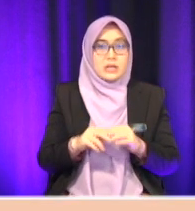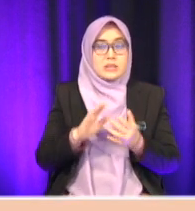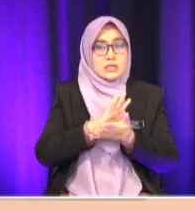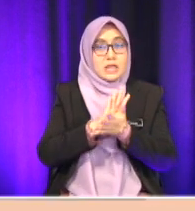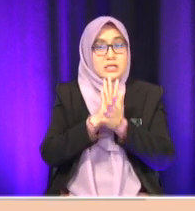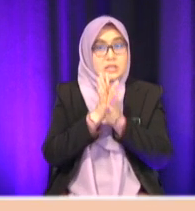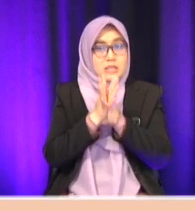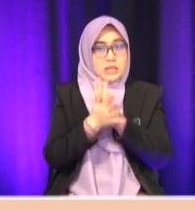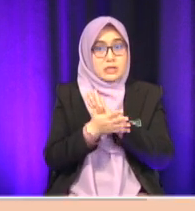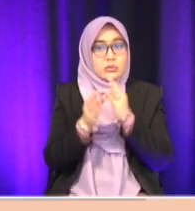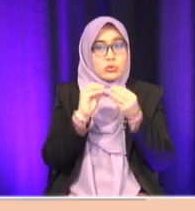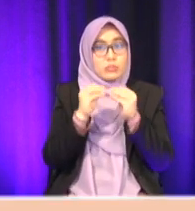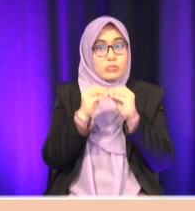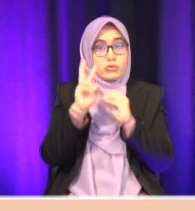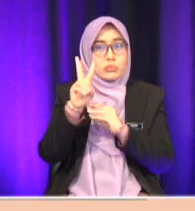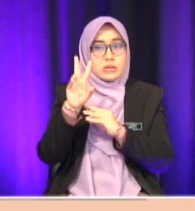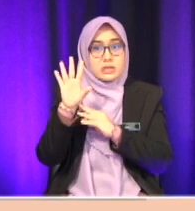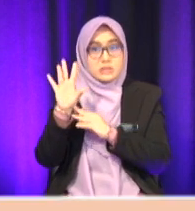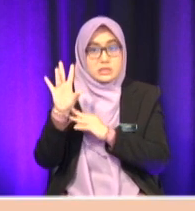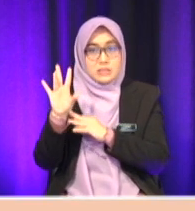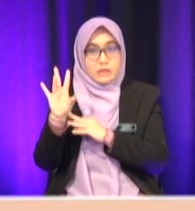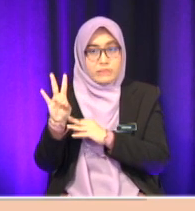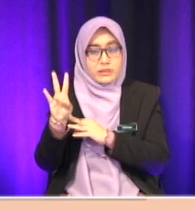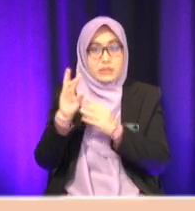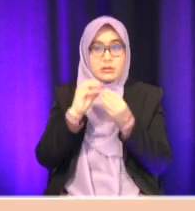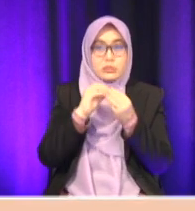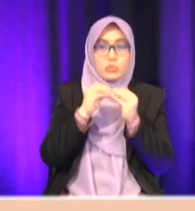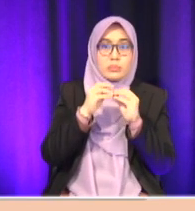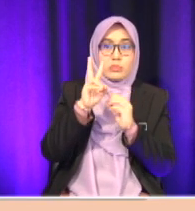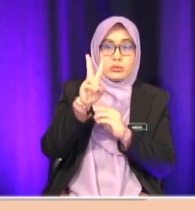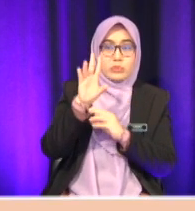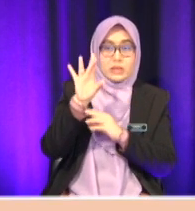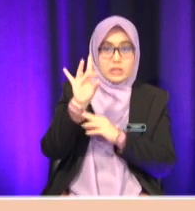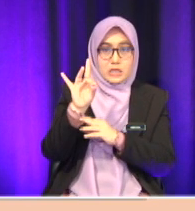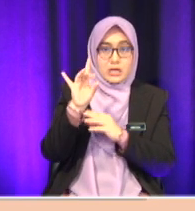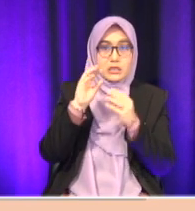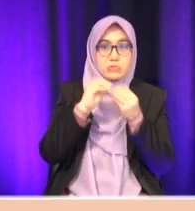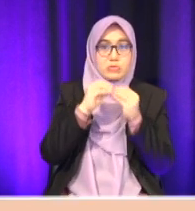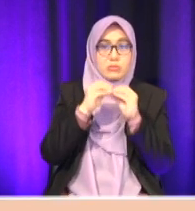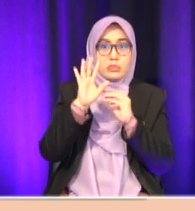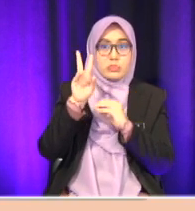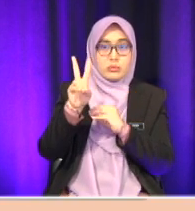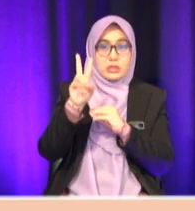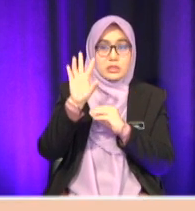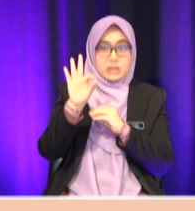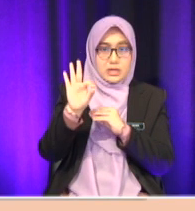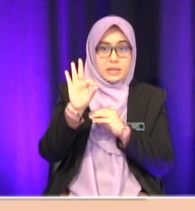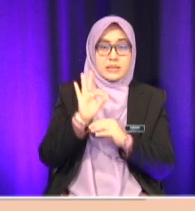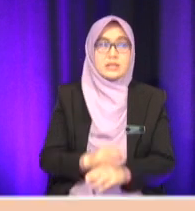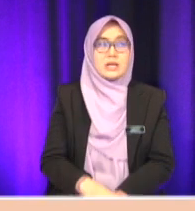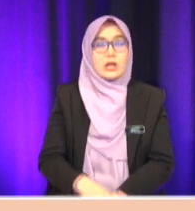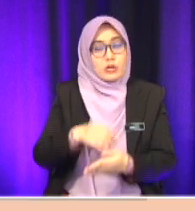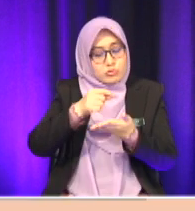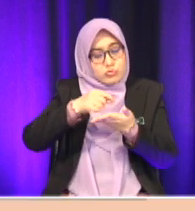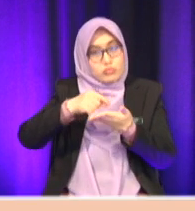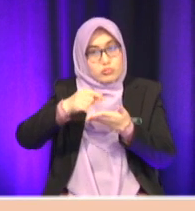so 7, 27. 28, 29. So Yes. you have to write the answer either in this space, okay, in this space,